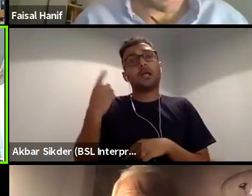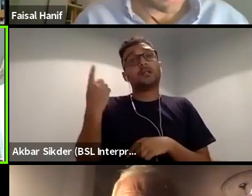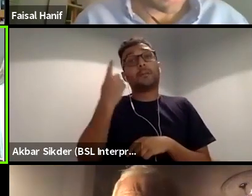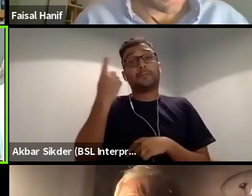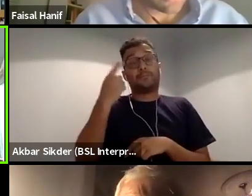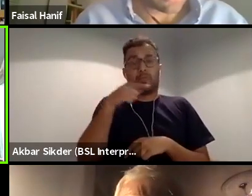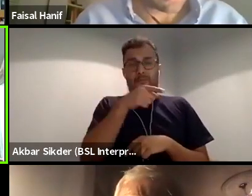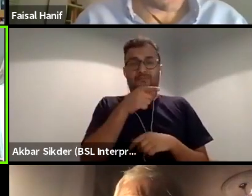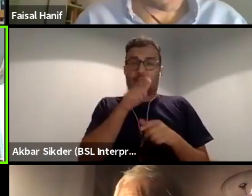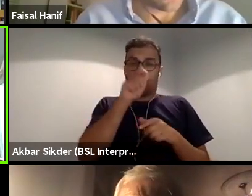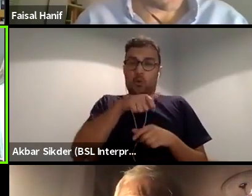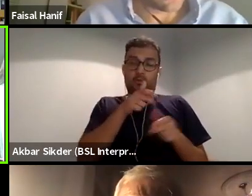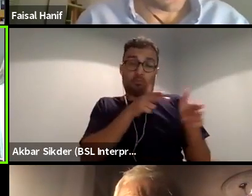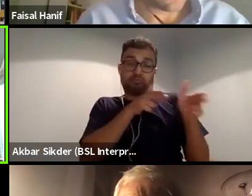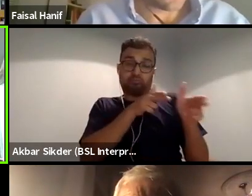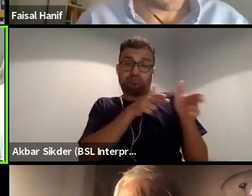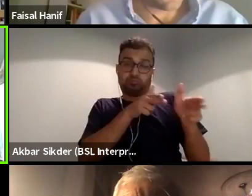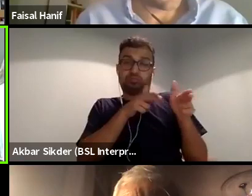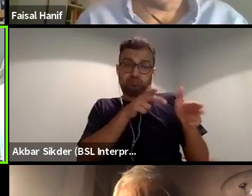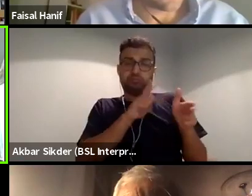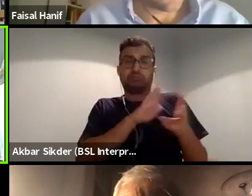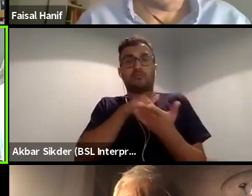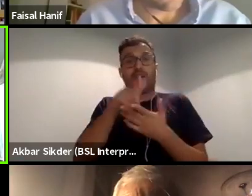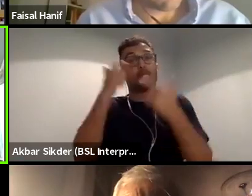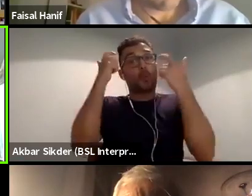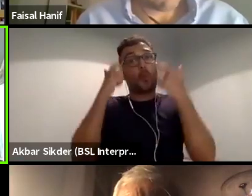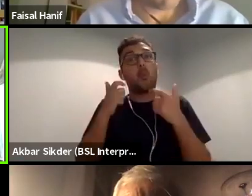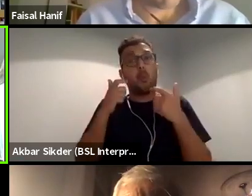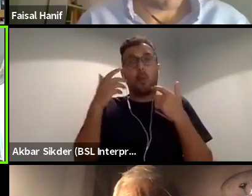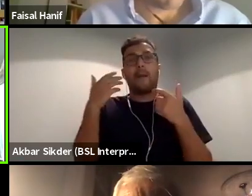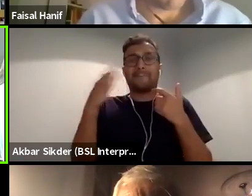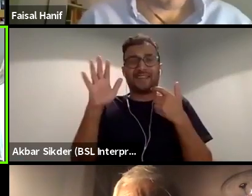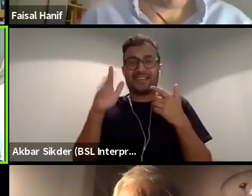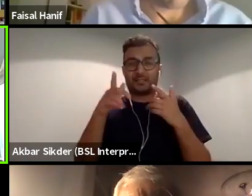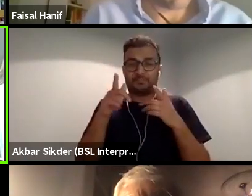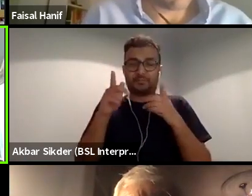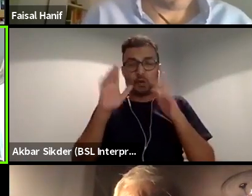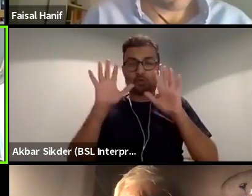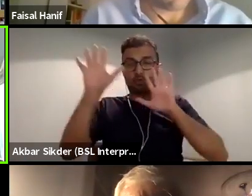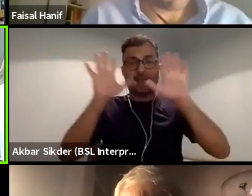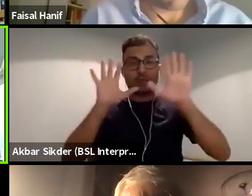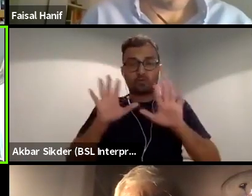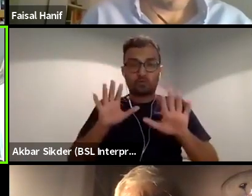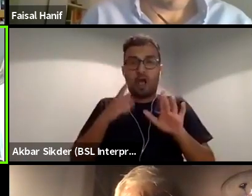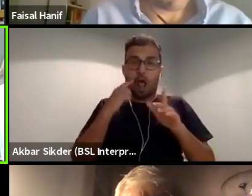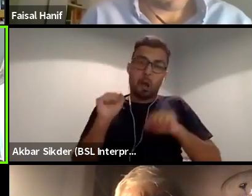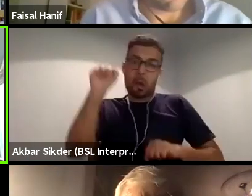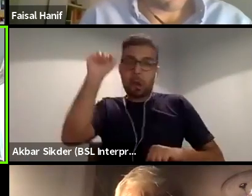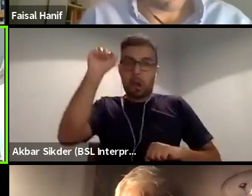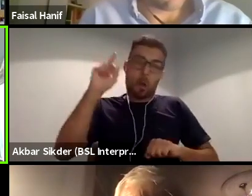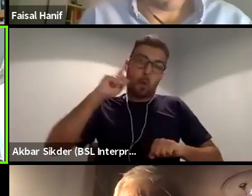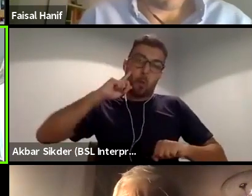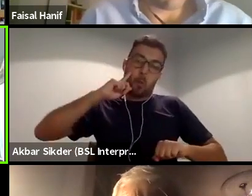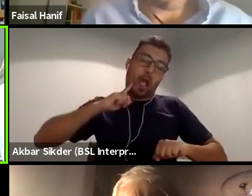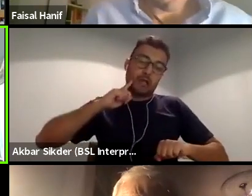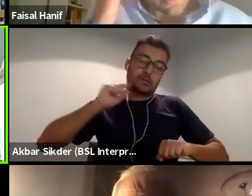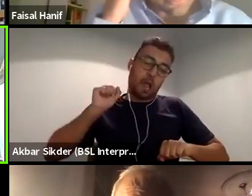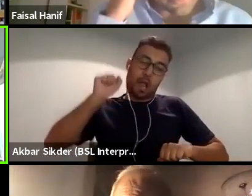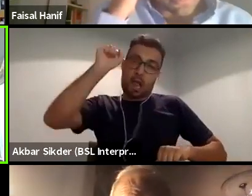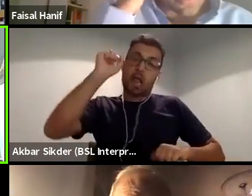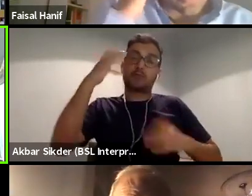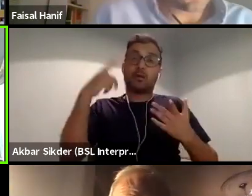And suddenly it was realized that the media could misrepresent or amplify some of